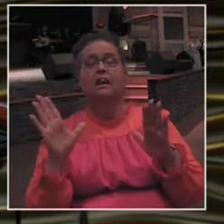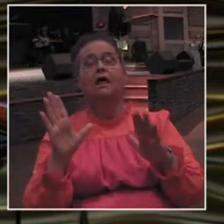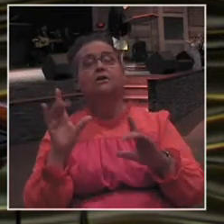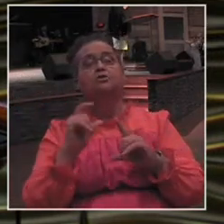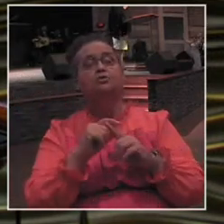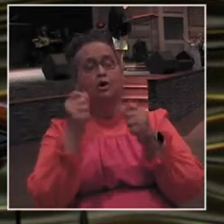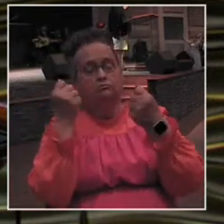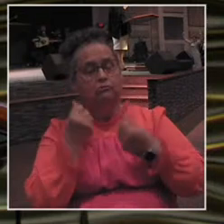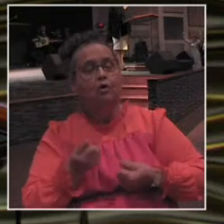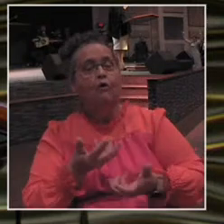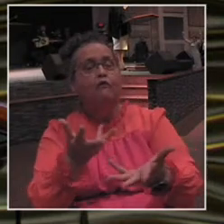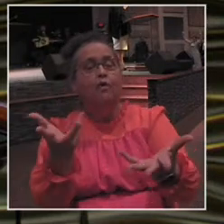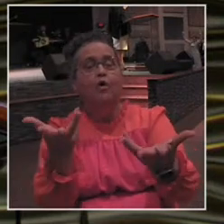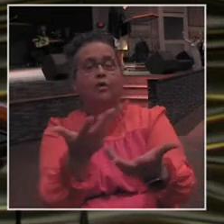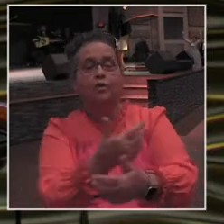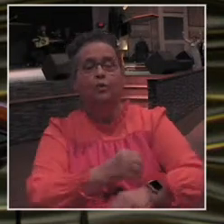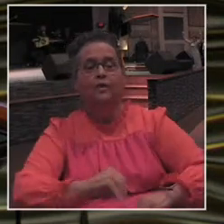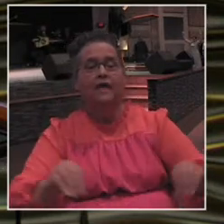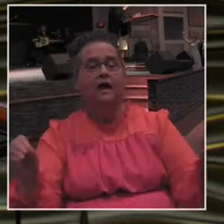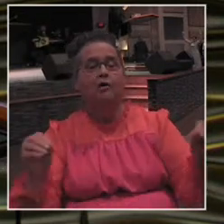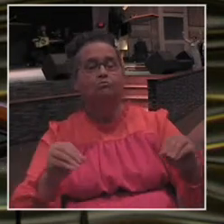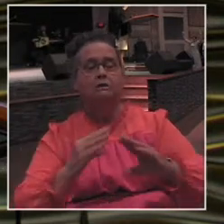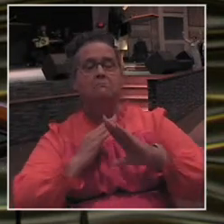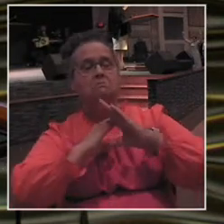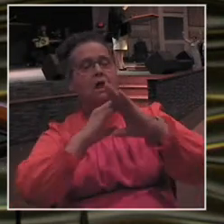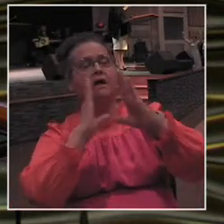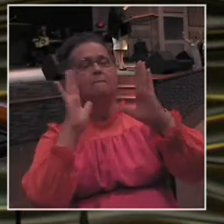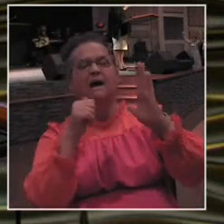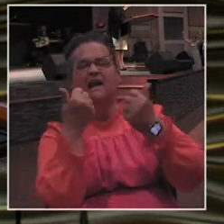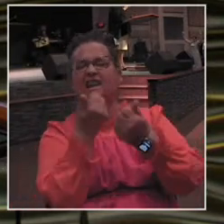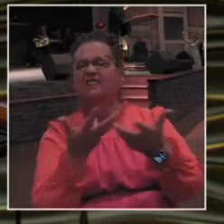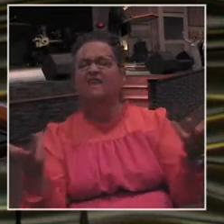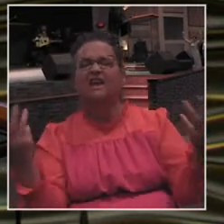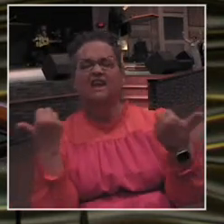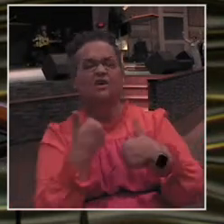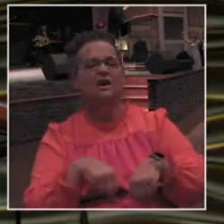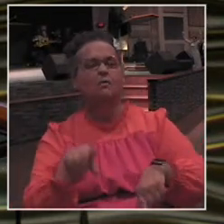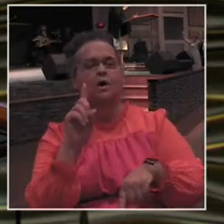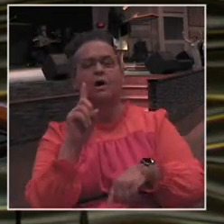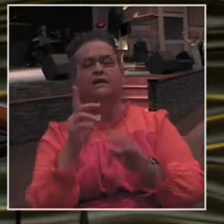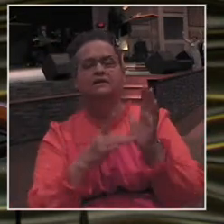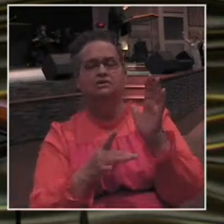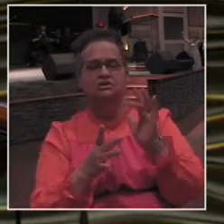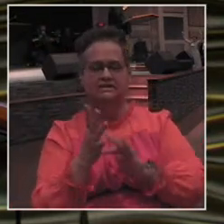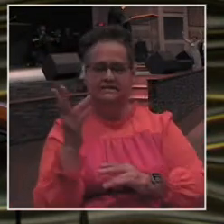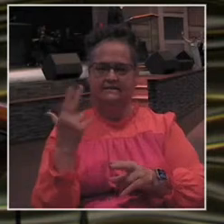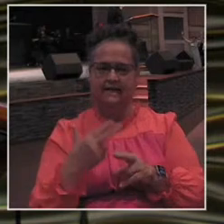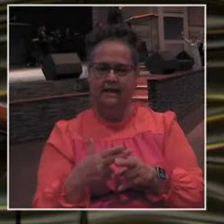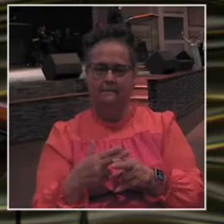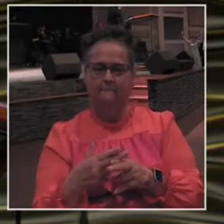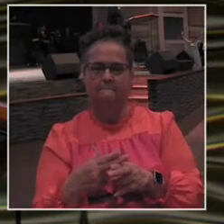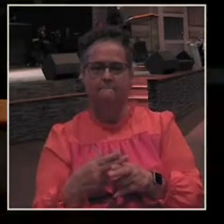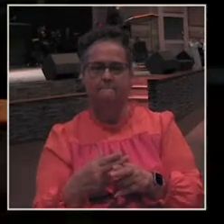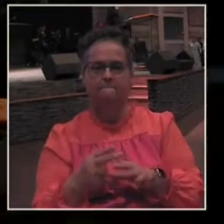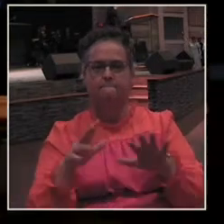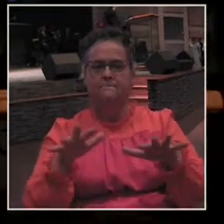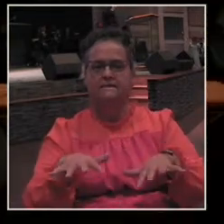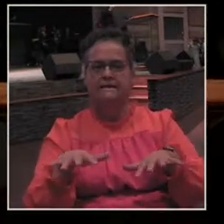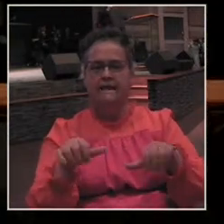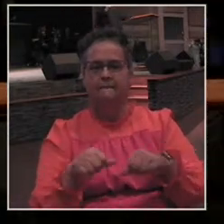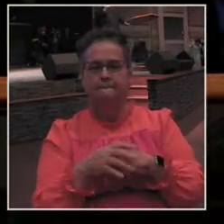forth without anybody standing in the way. In Jesus' name. In Jesus' name. You guys may be